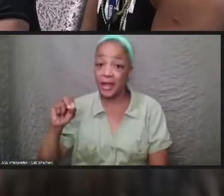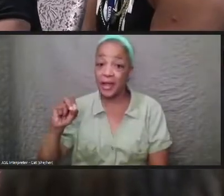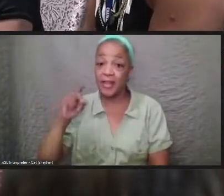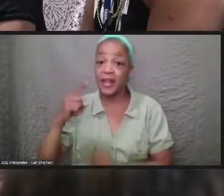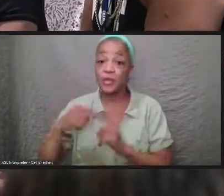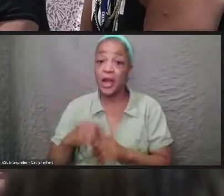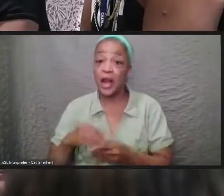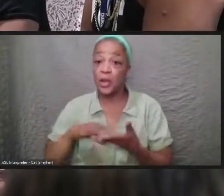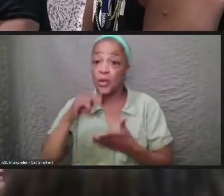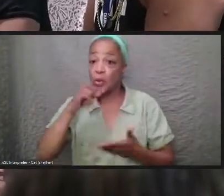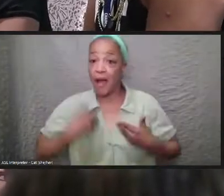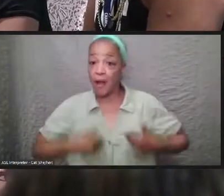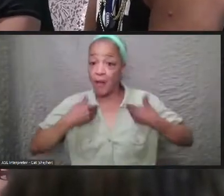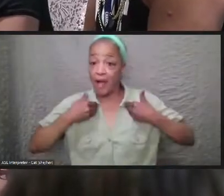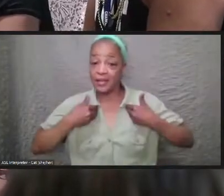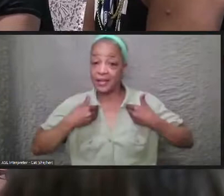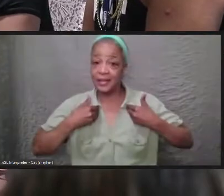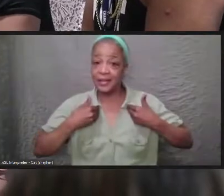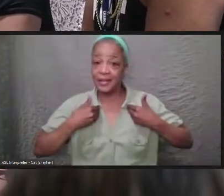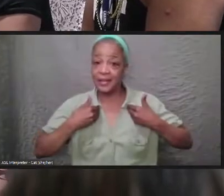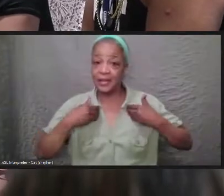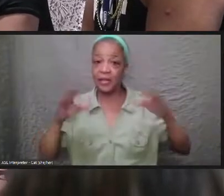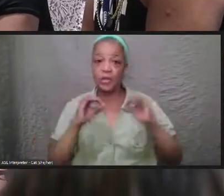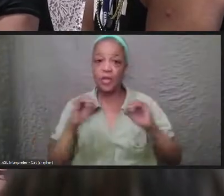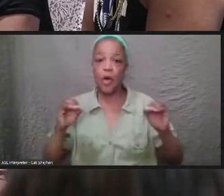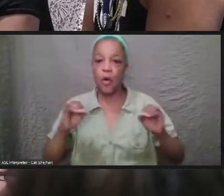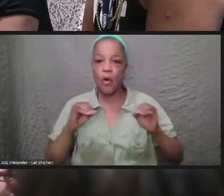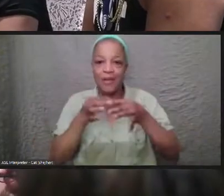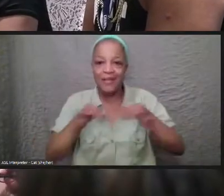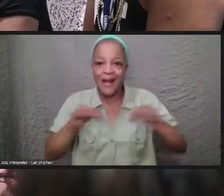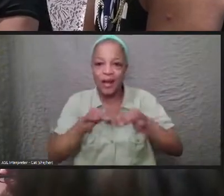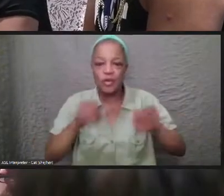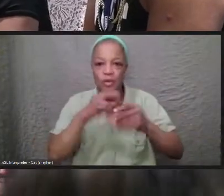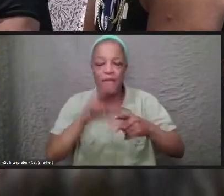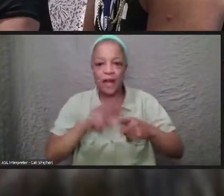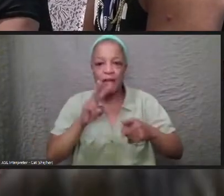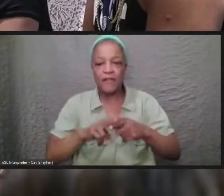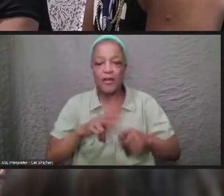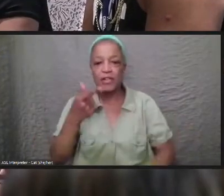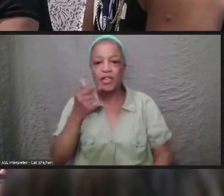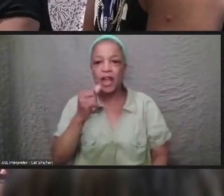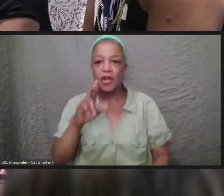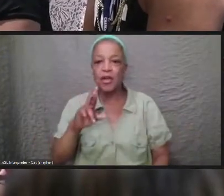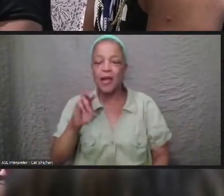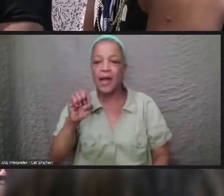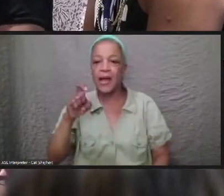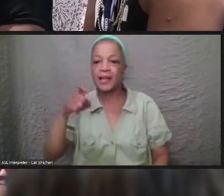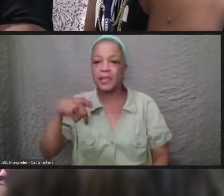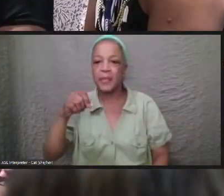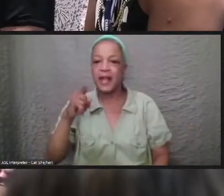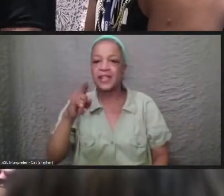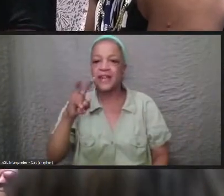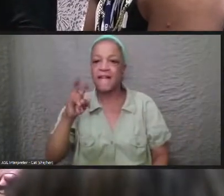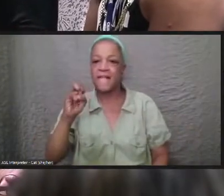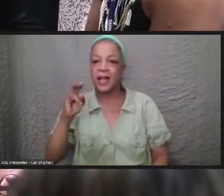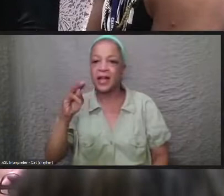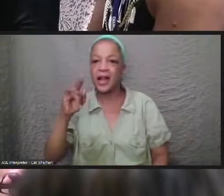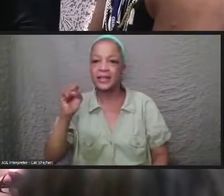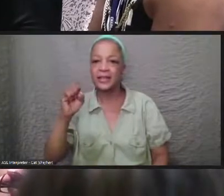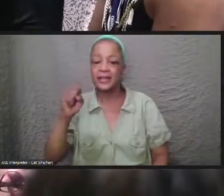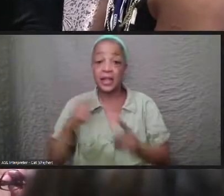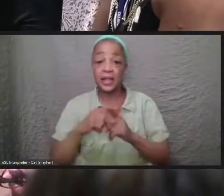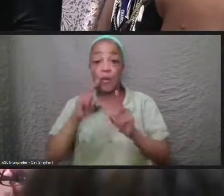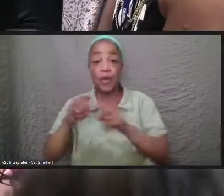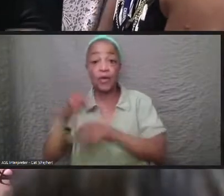I learned who I was, because there was no vocabulary for gender expansiveness before I went to that bathroom that